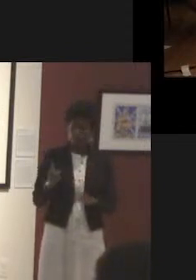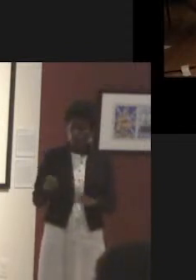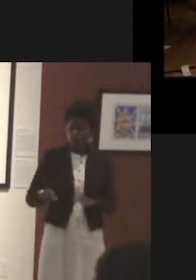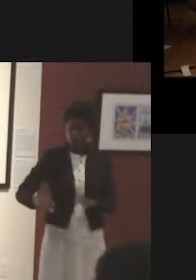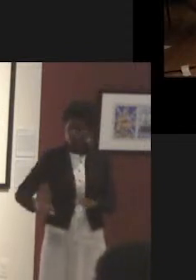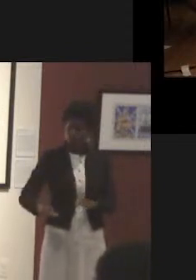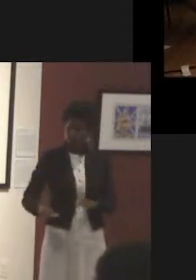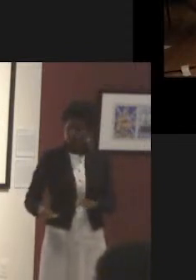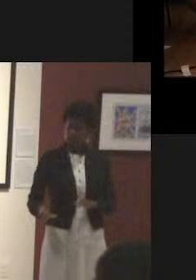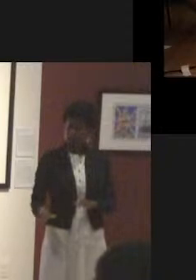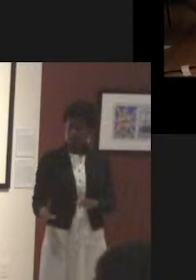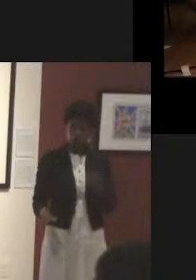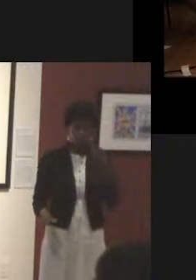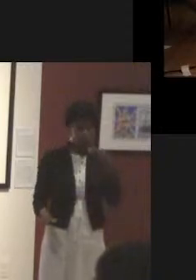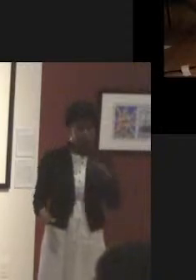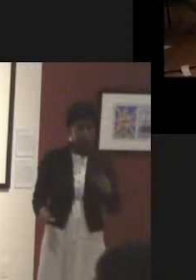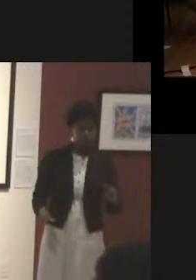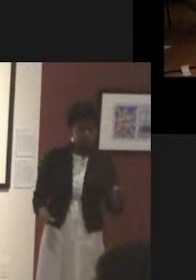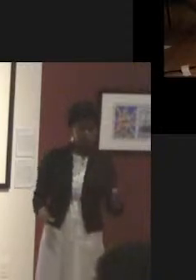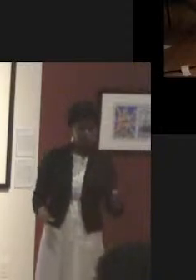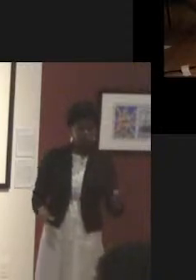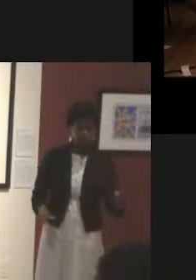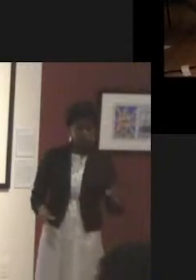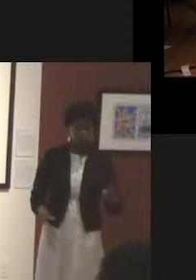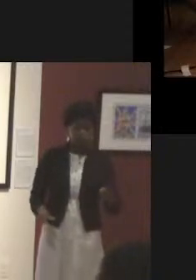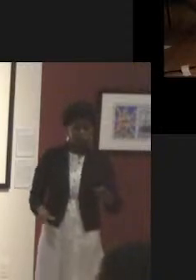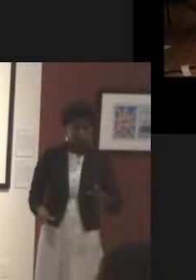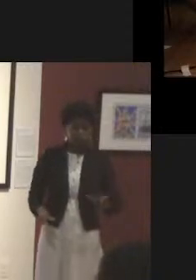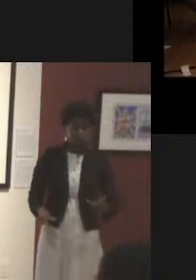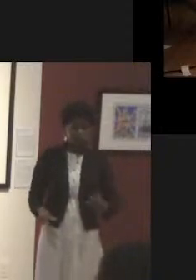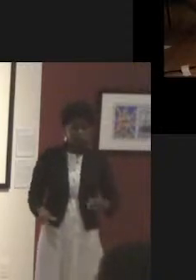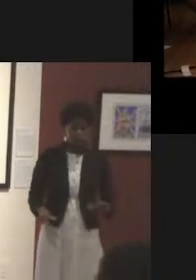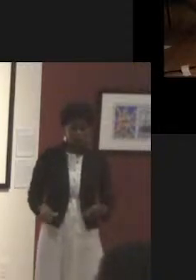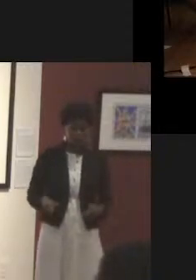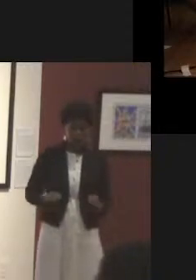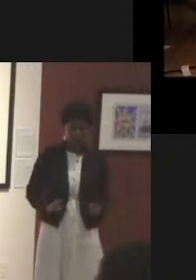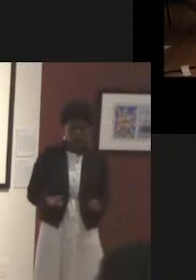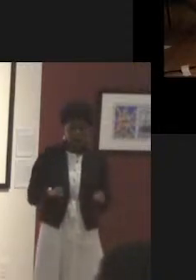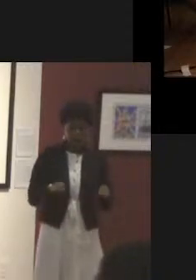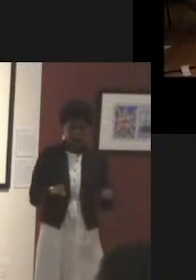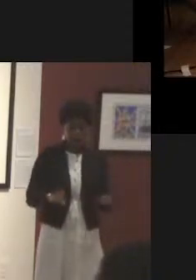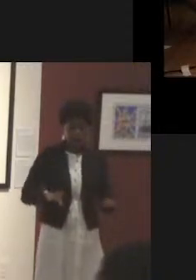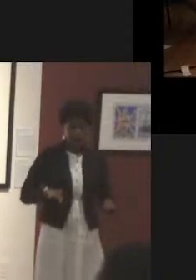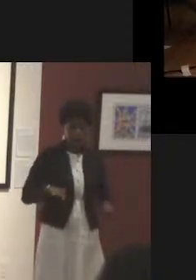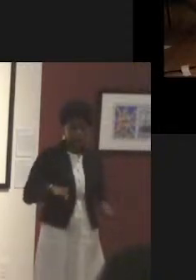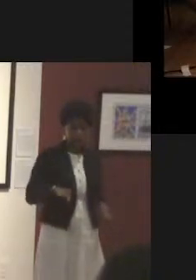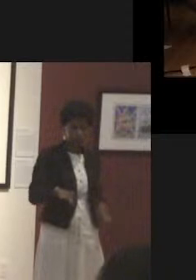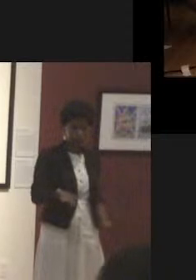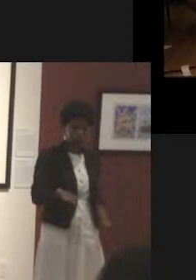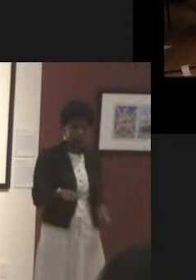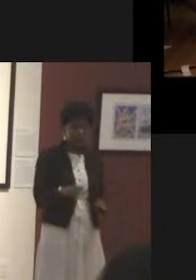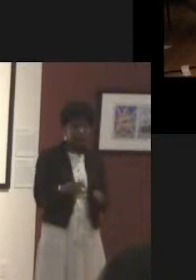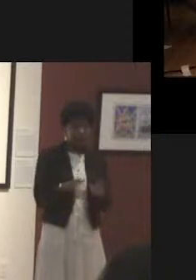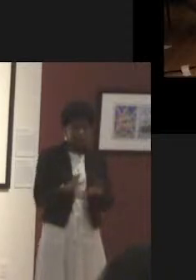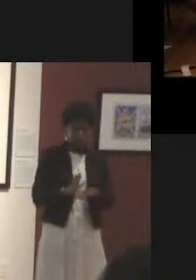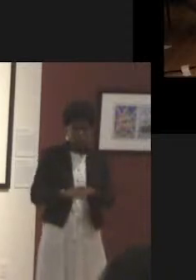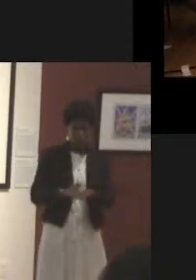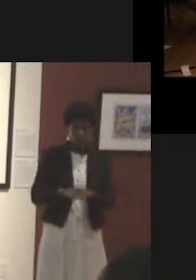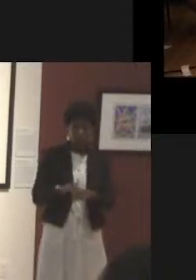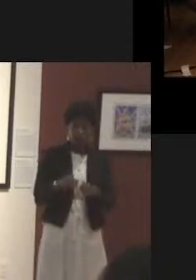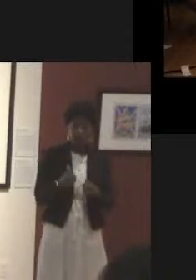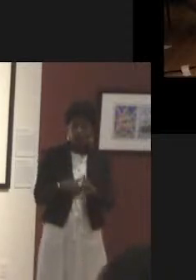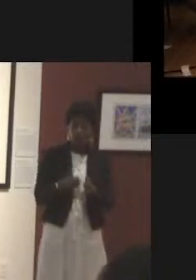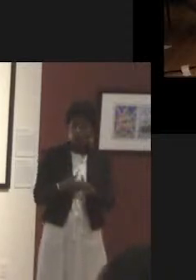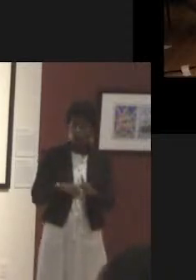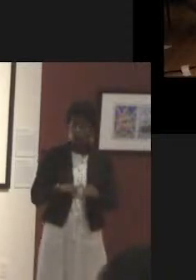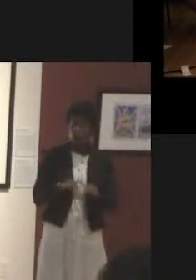starts from the front and works to the back. And as they begin to move, each performer, this is your warning, disrobes